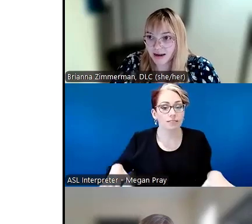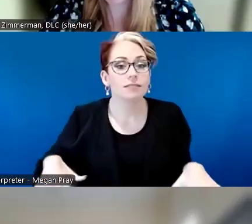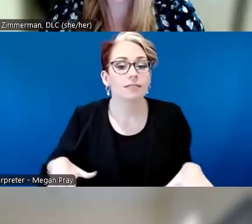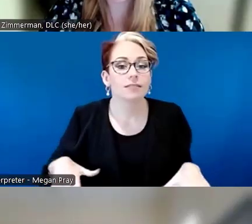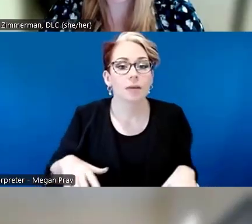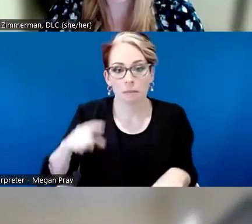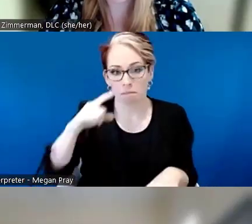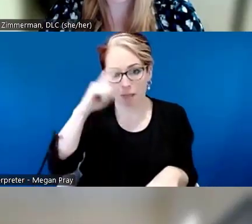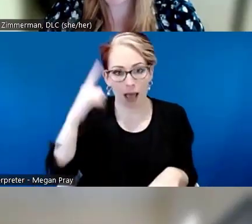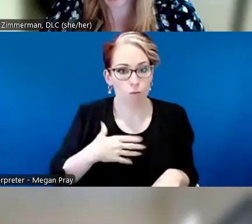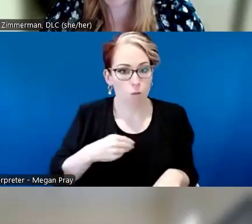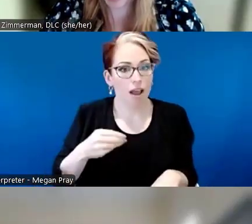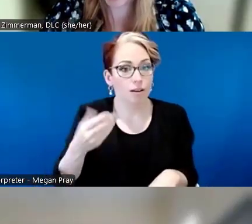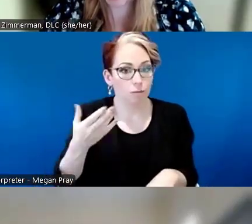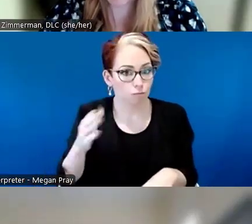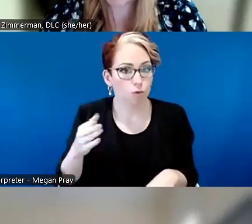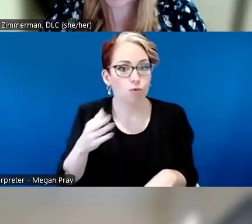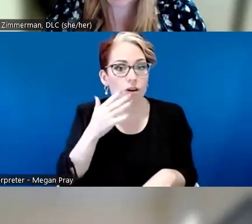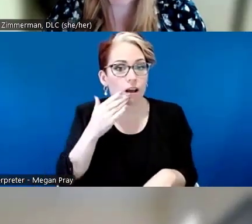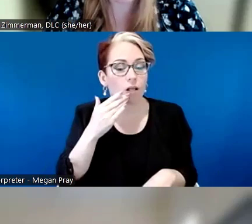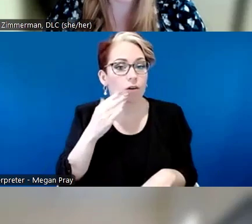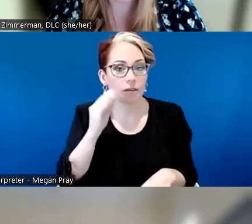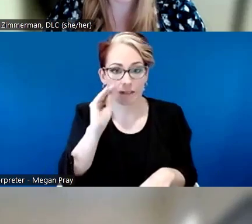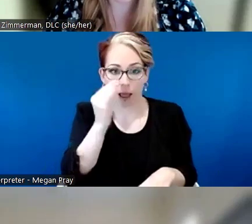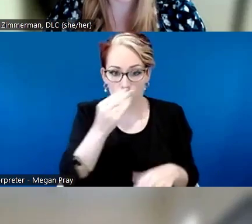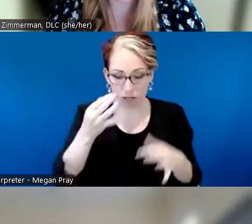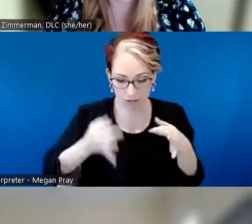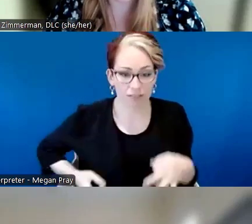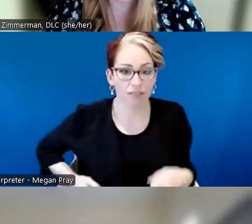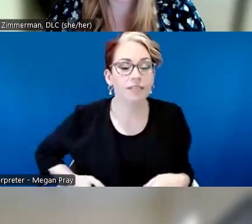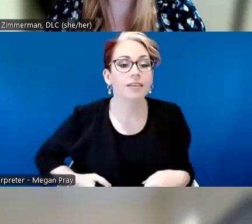And I have a blurred gray background.